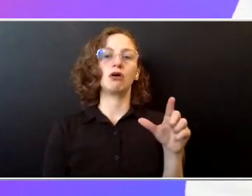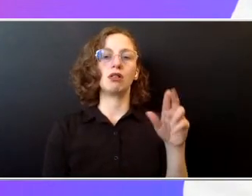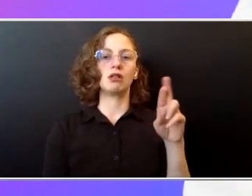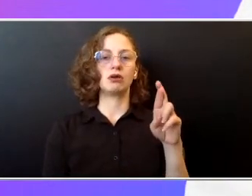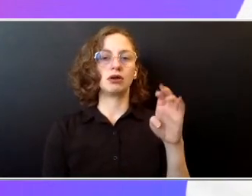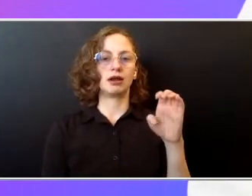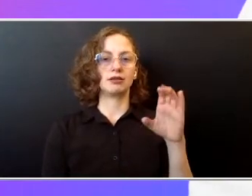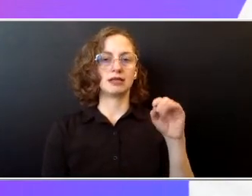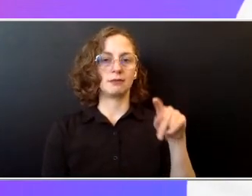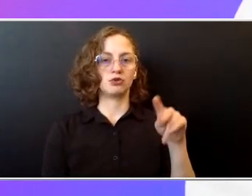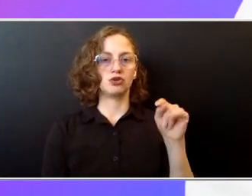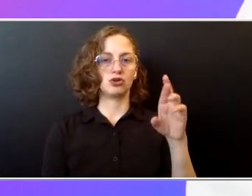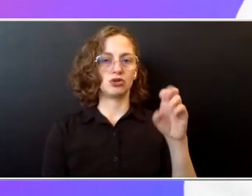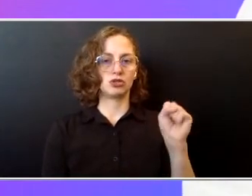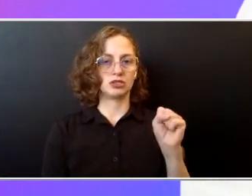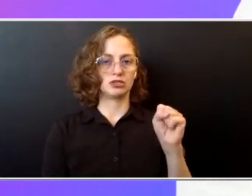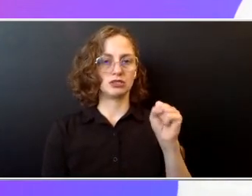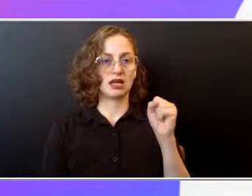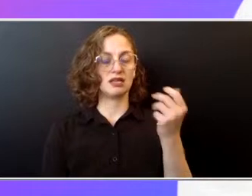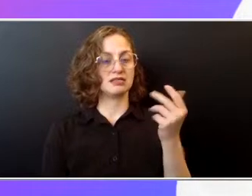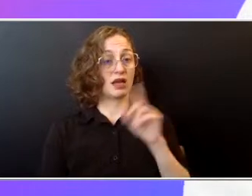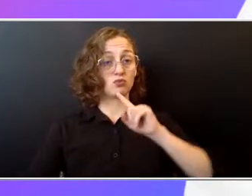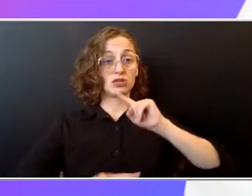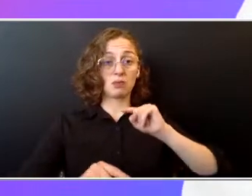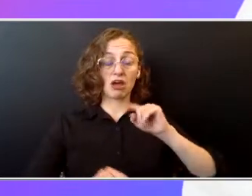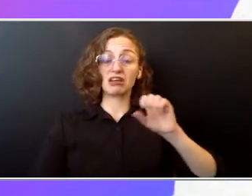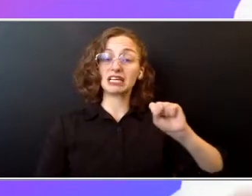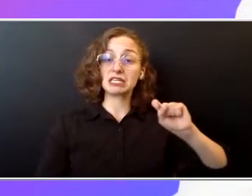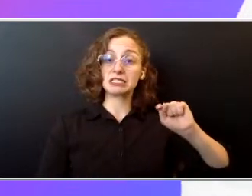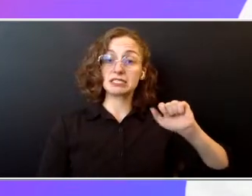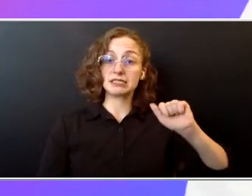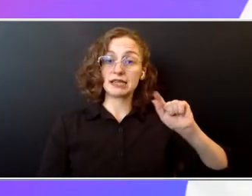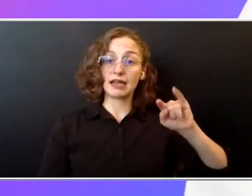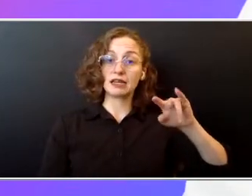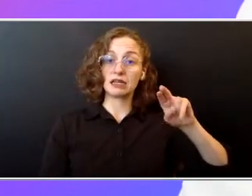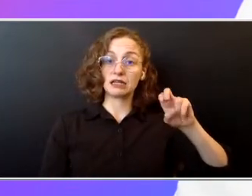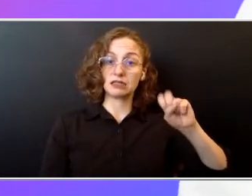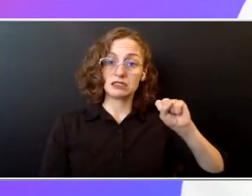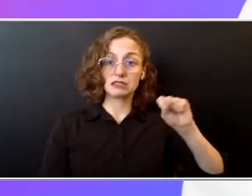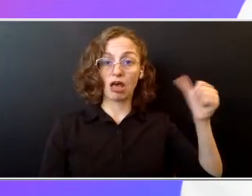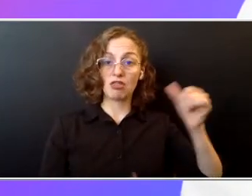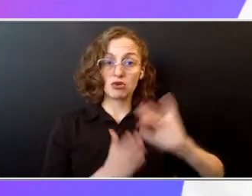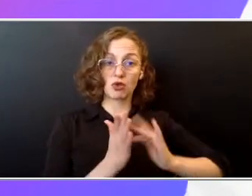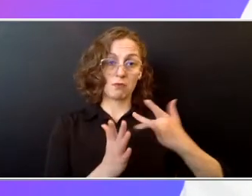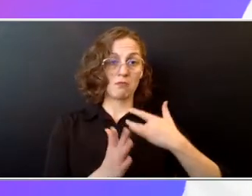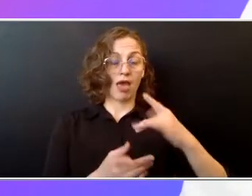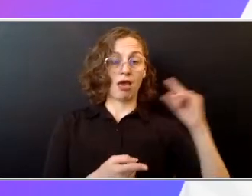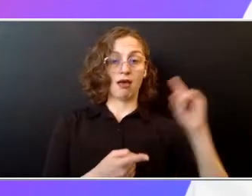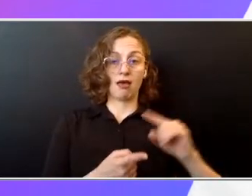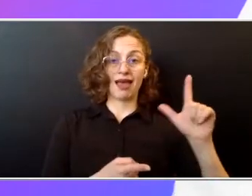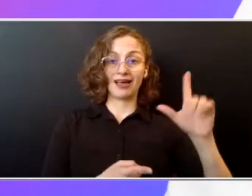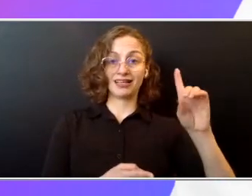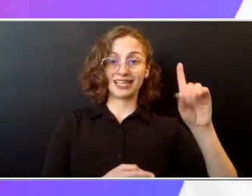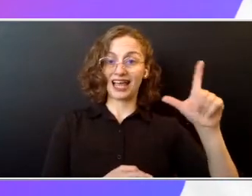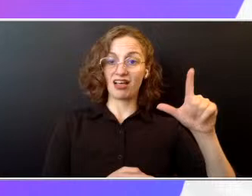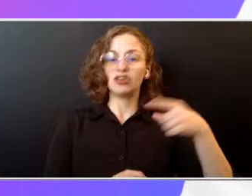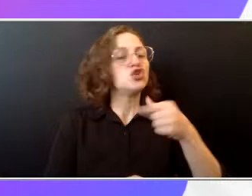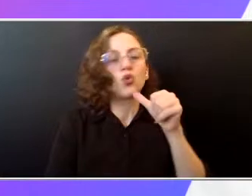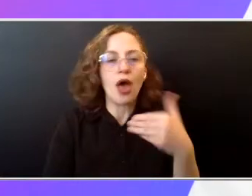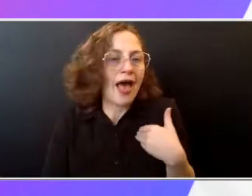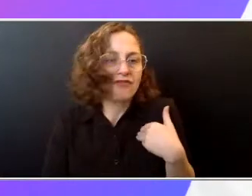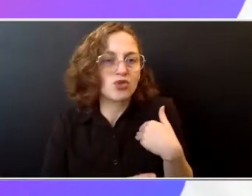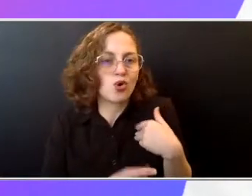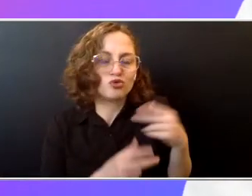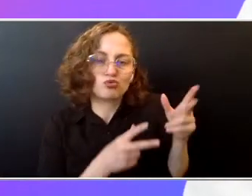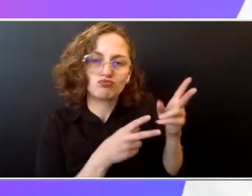like statins or other drugs that normally lower LDL by this activity. She doesn't have those receptors, so they were absolutely